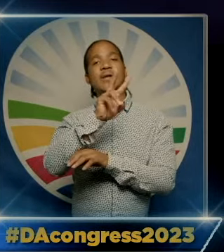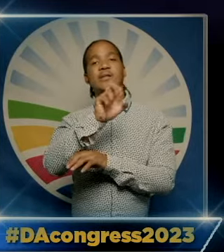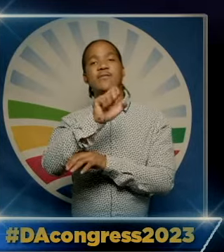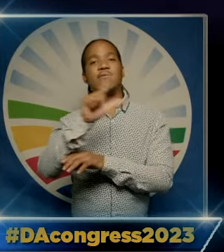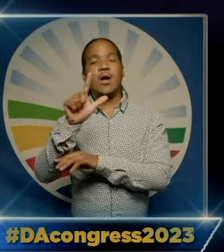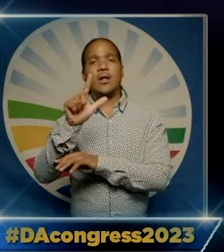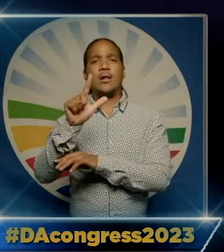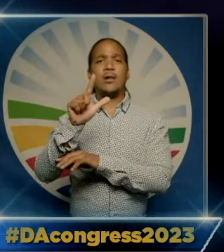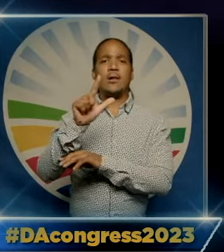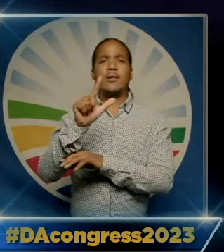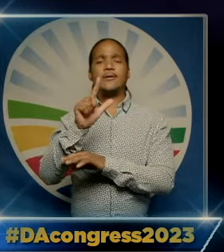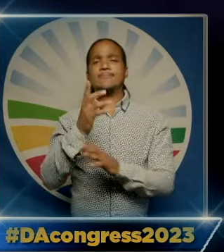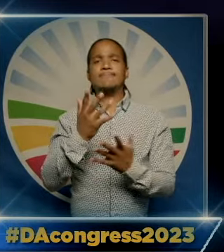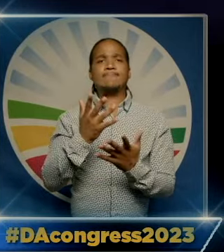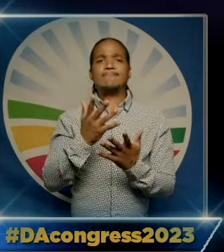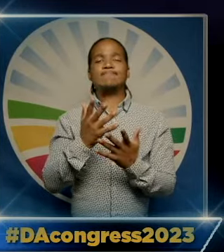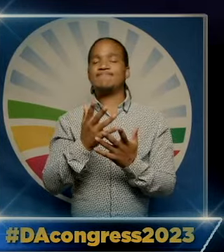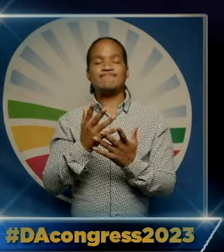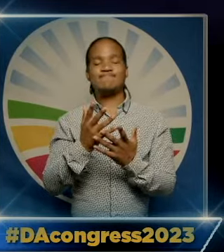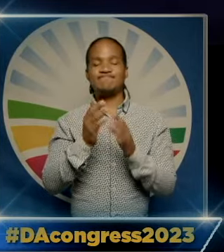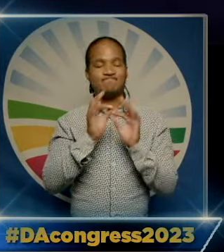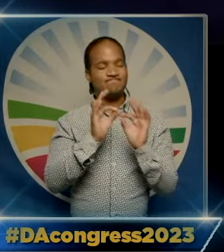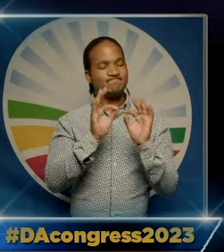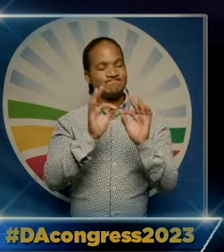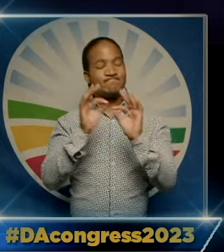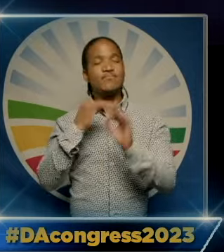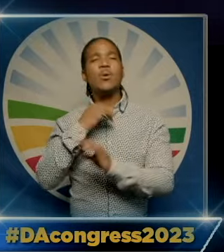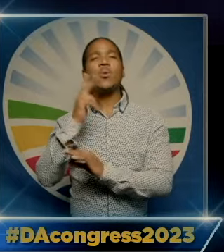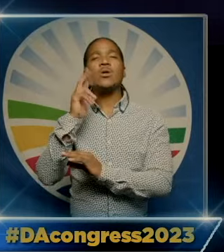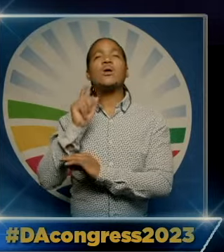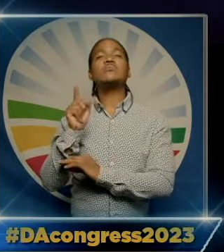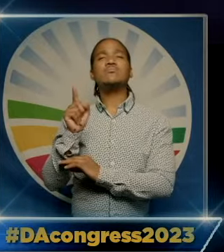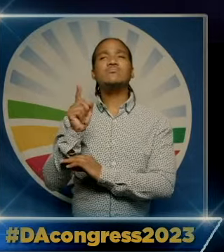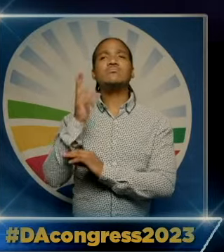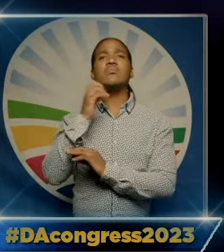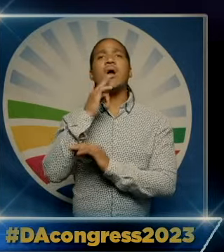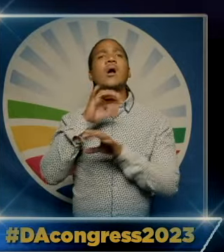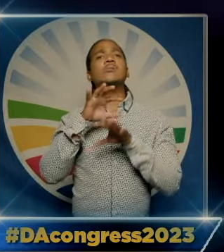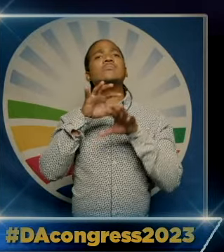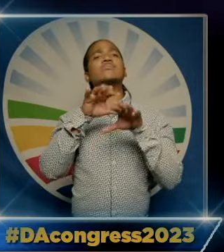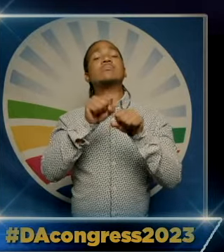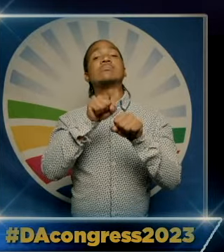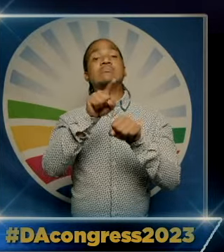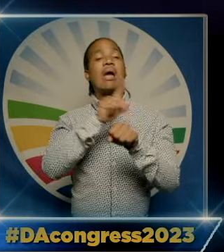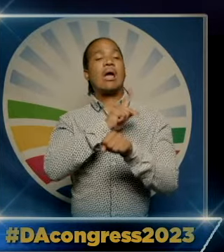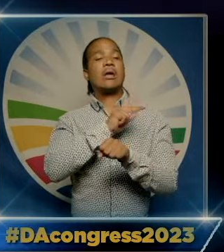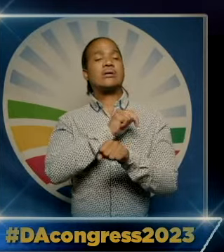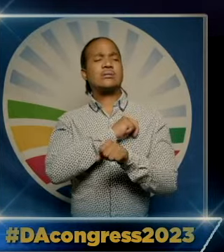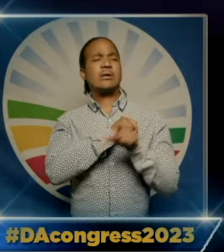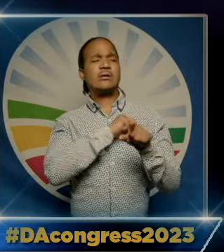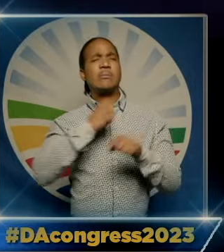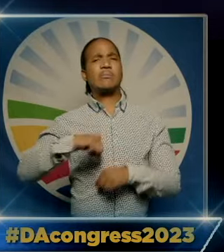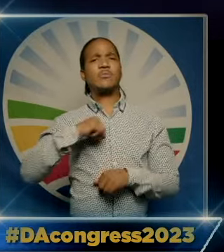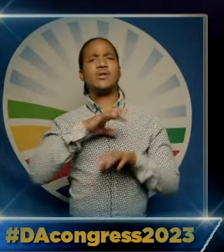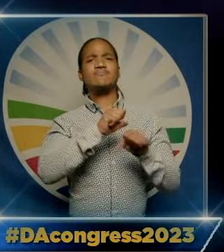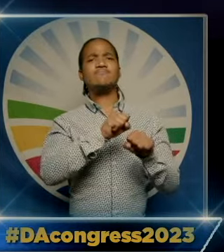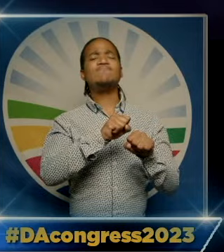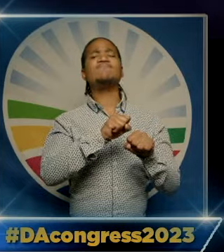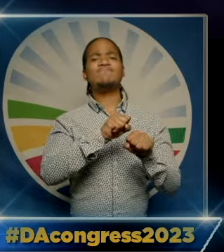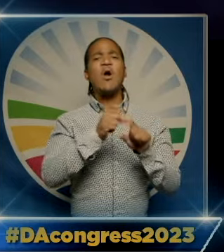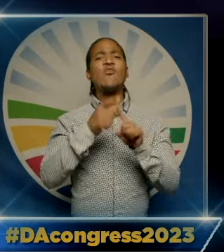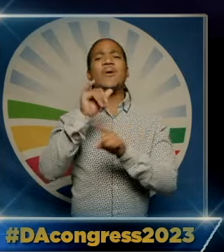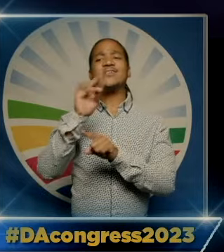You've heard Umfowethu Chris Papas tell the story of taking over Umgeni from the rotten ANC. And you've heard